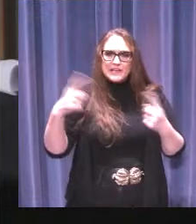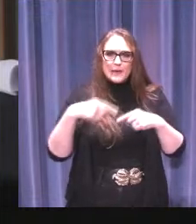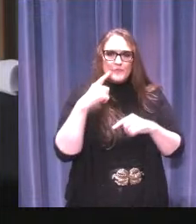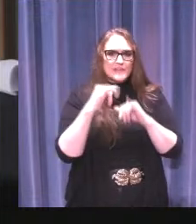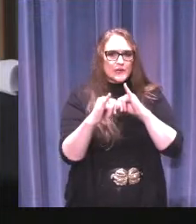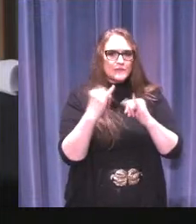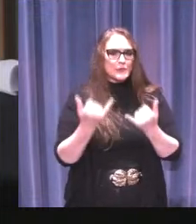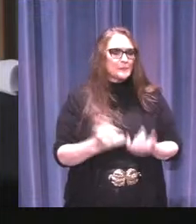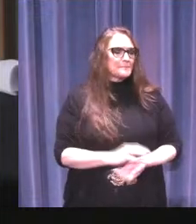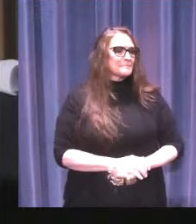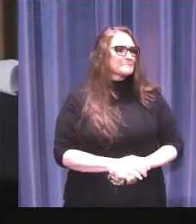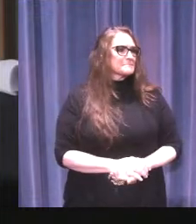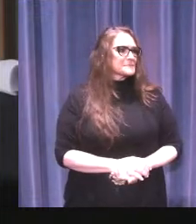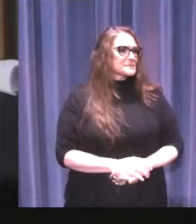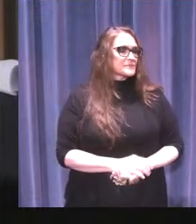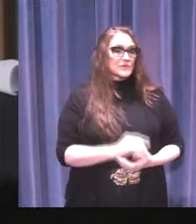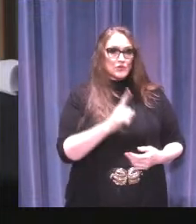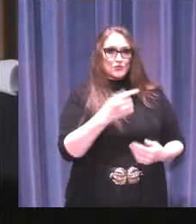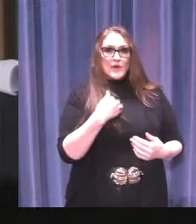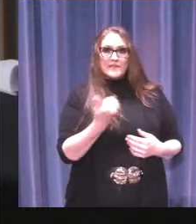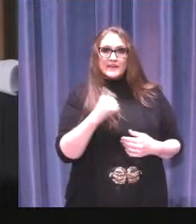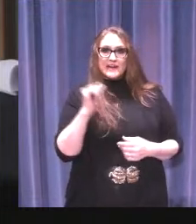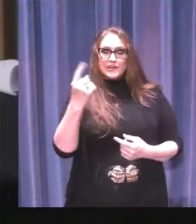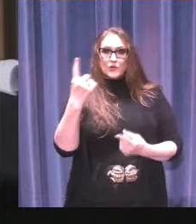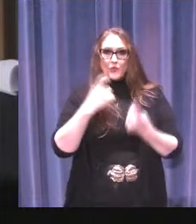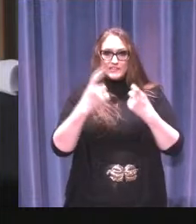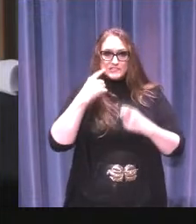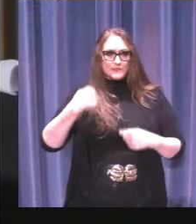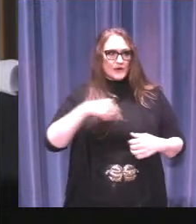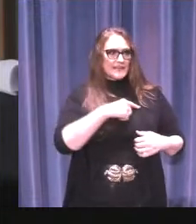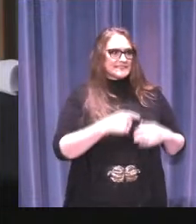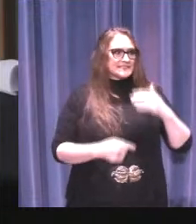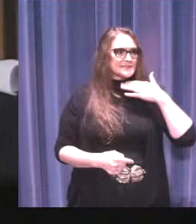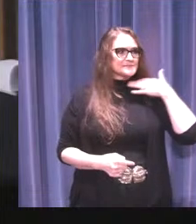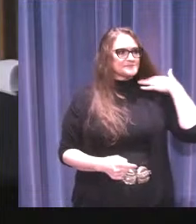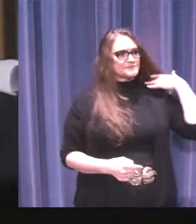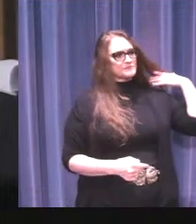interviewed. Do you have any questions for us?